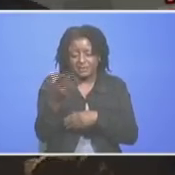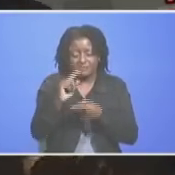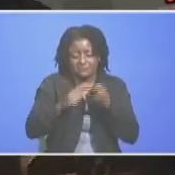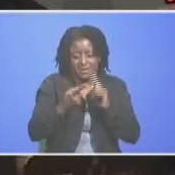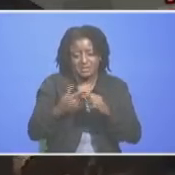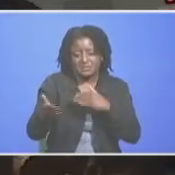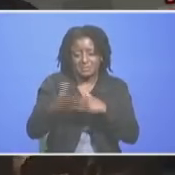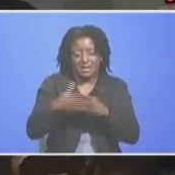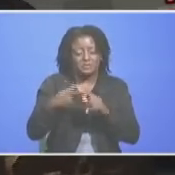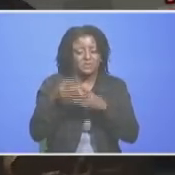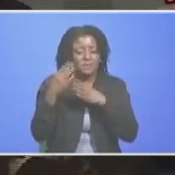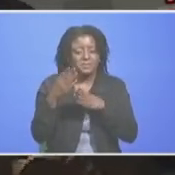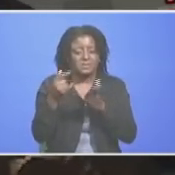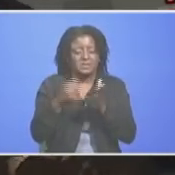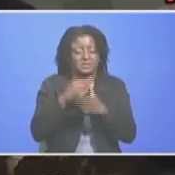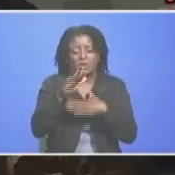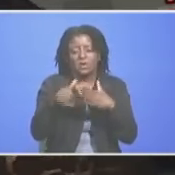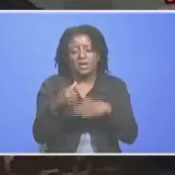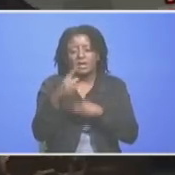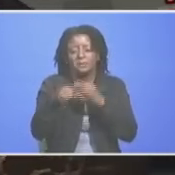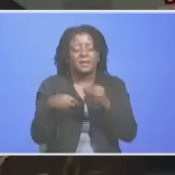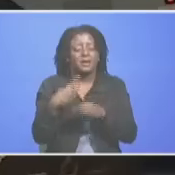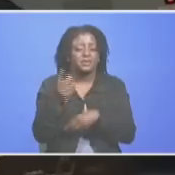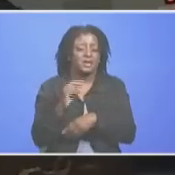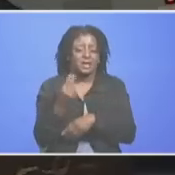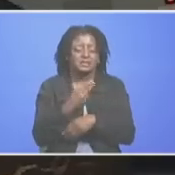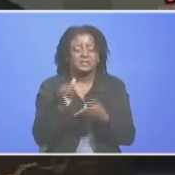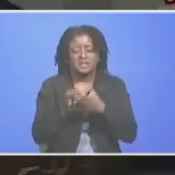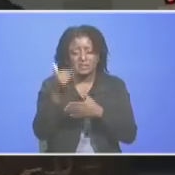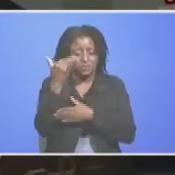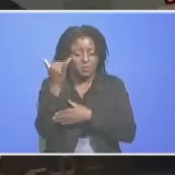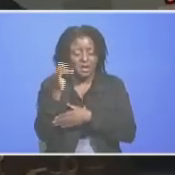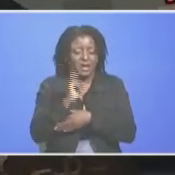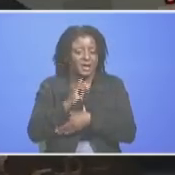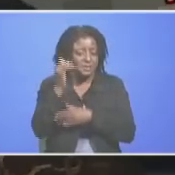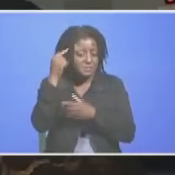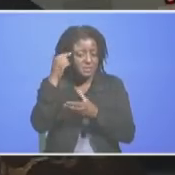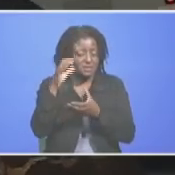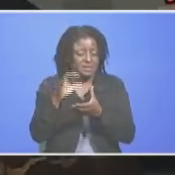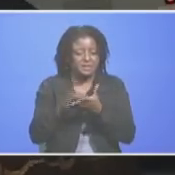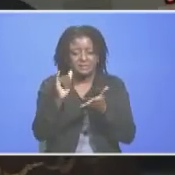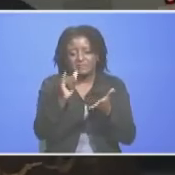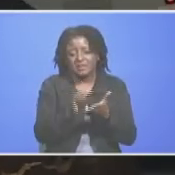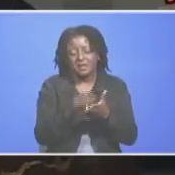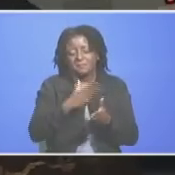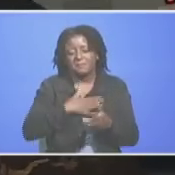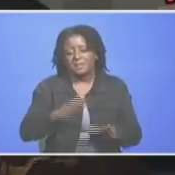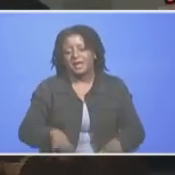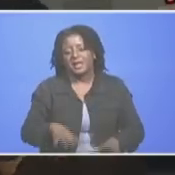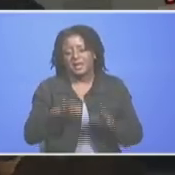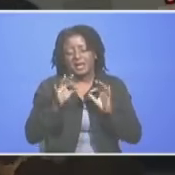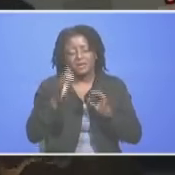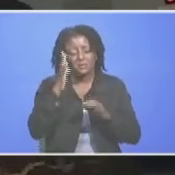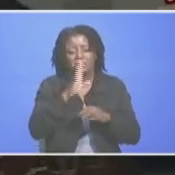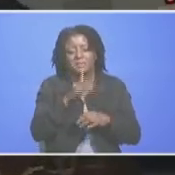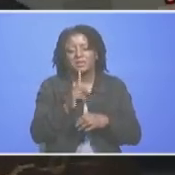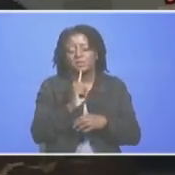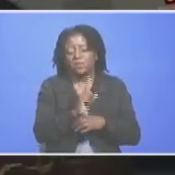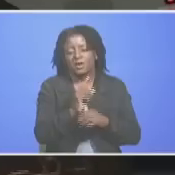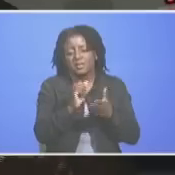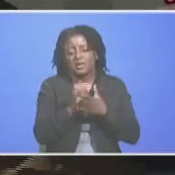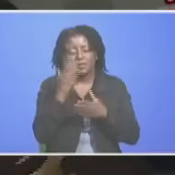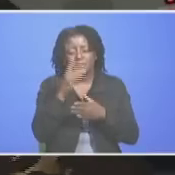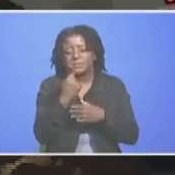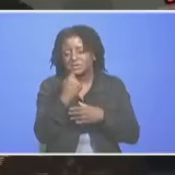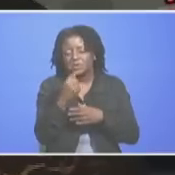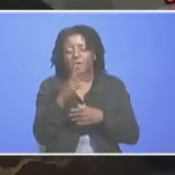Bahamas. It's all about us. And that's why I believe that my life would be one that would be